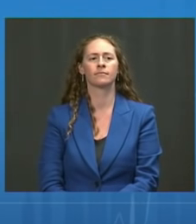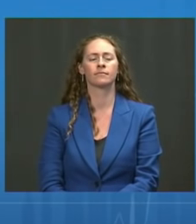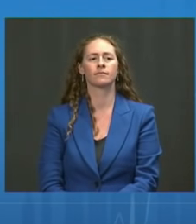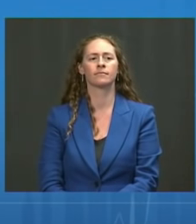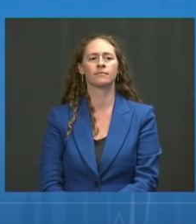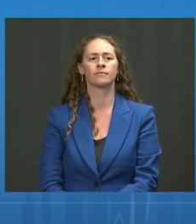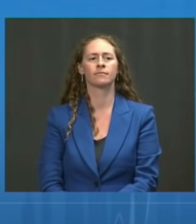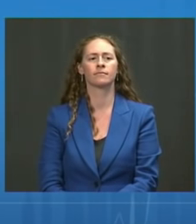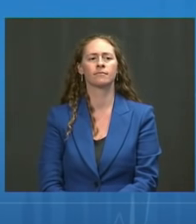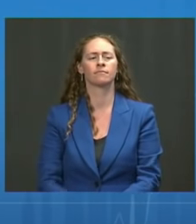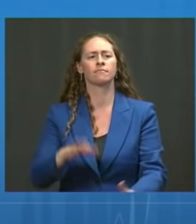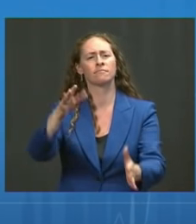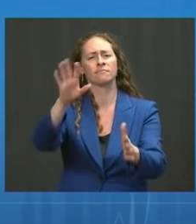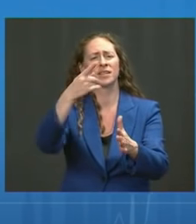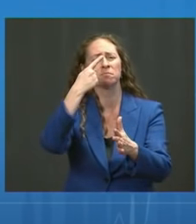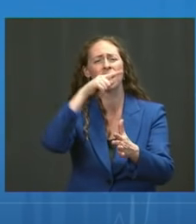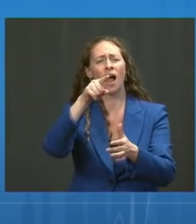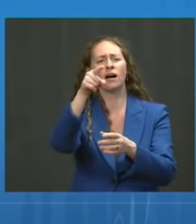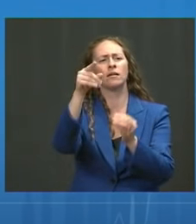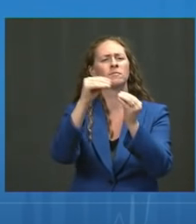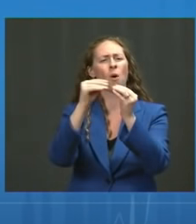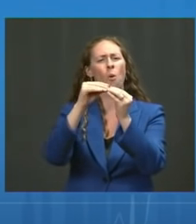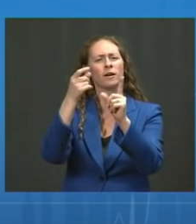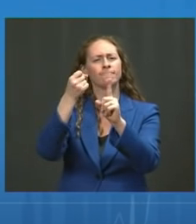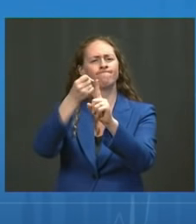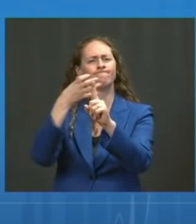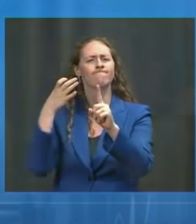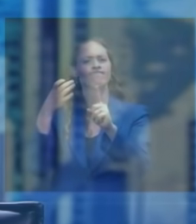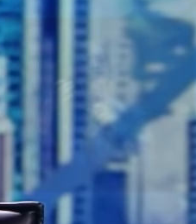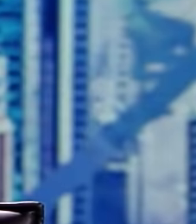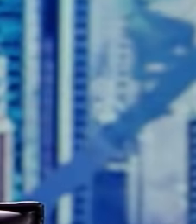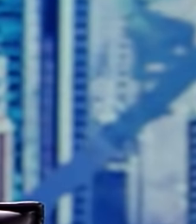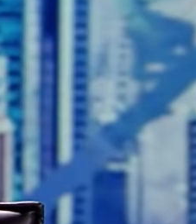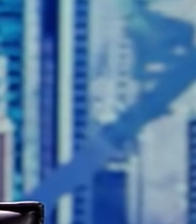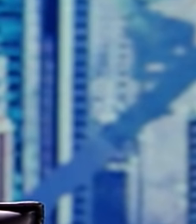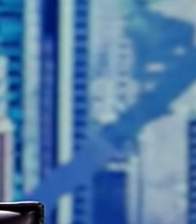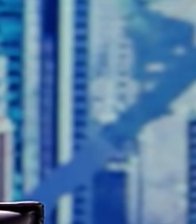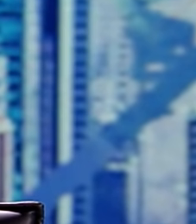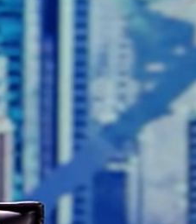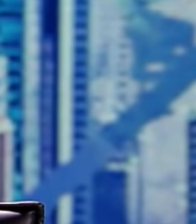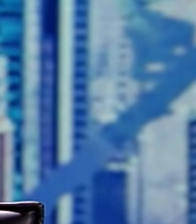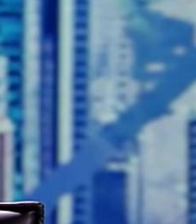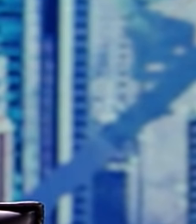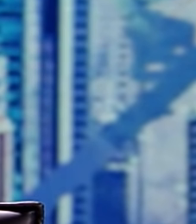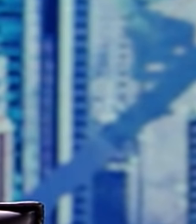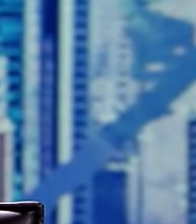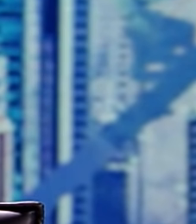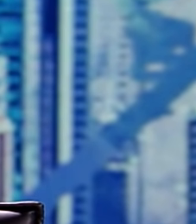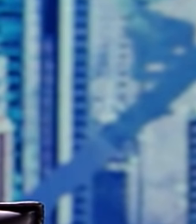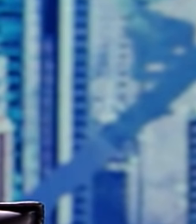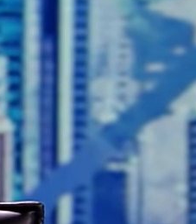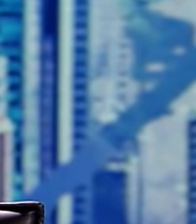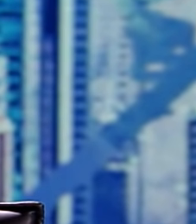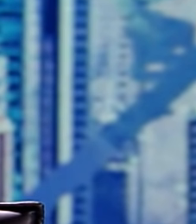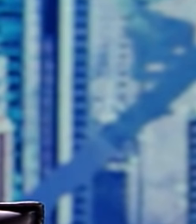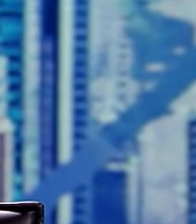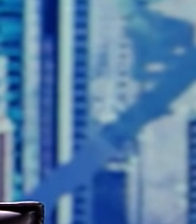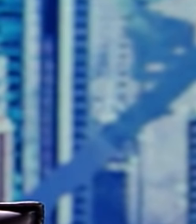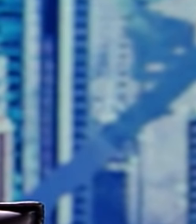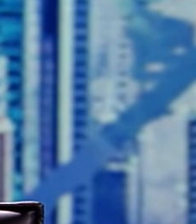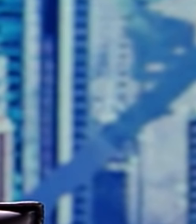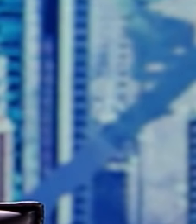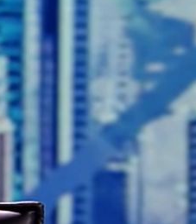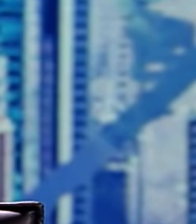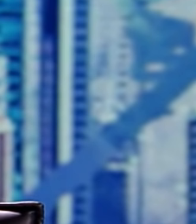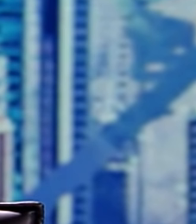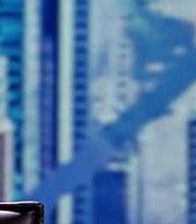vaccine 8 months after receiving their second shot of the Moderna or Pfizer vaccines. They are still evaluating what will happen with the Johnson &